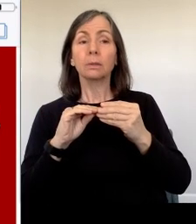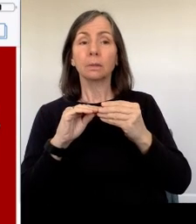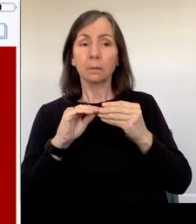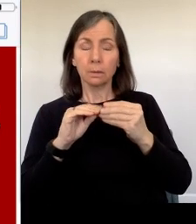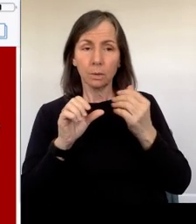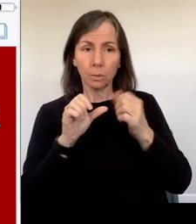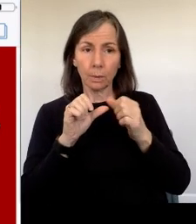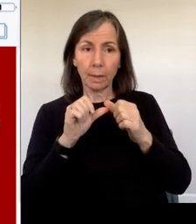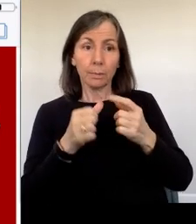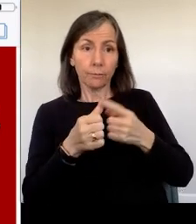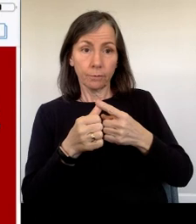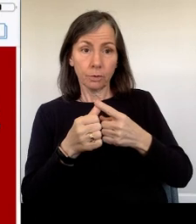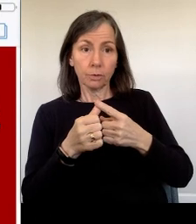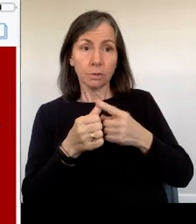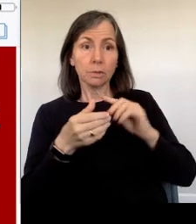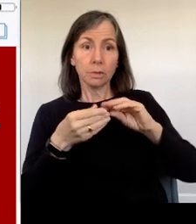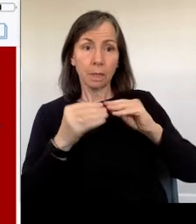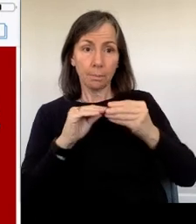that's your first value.